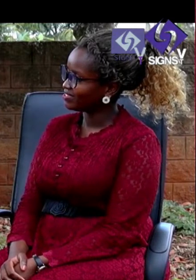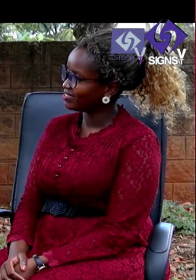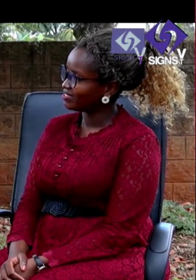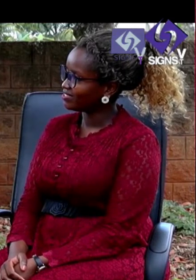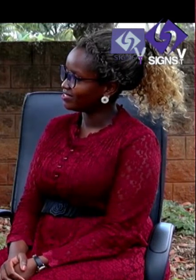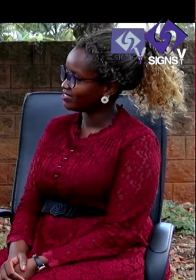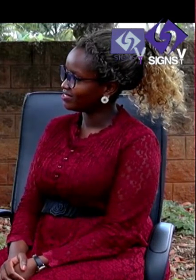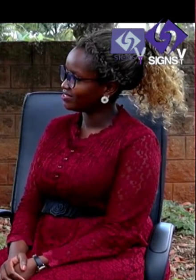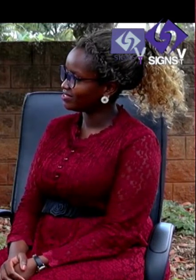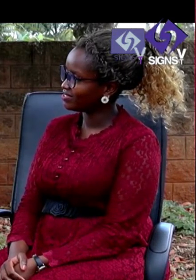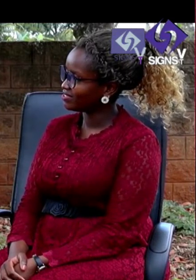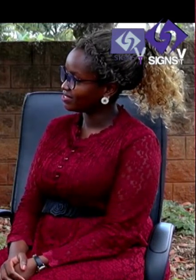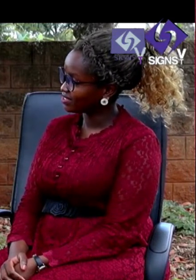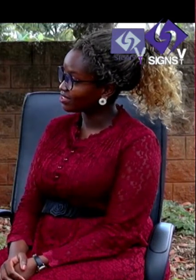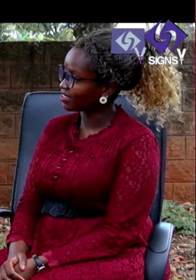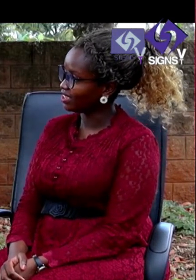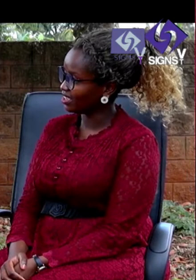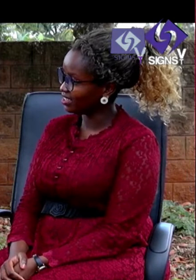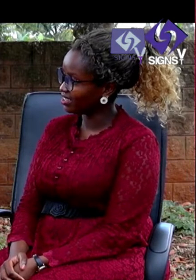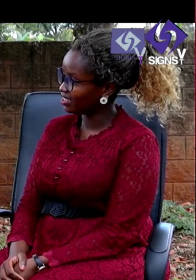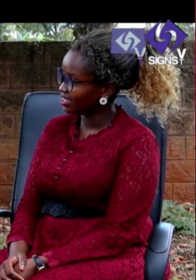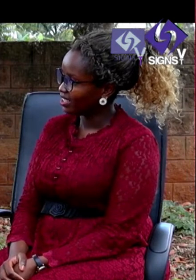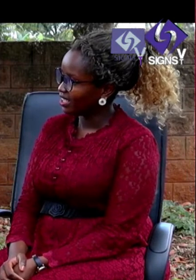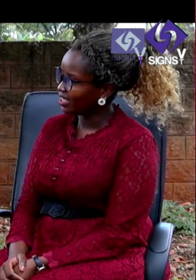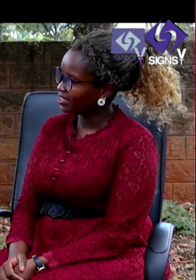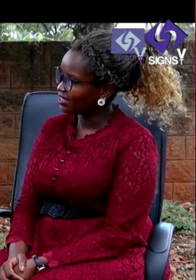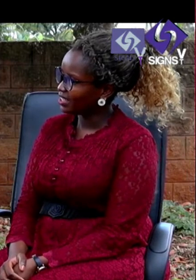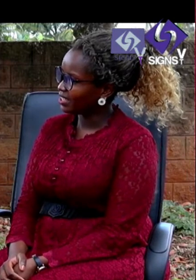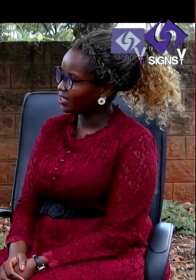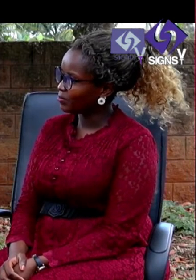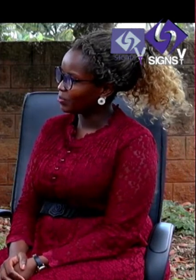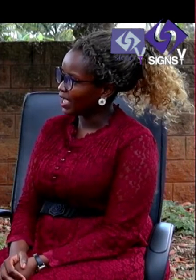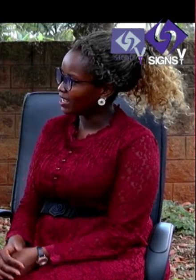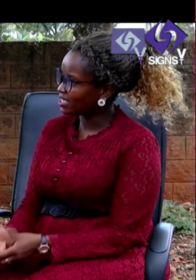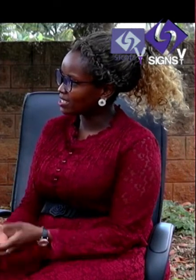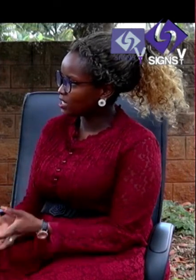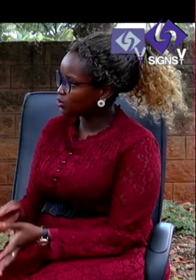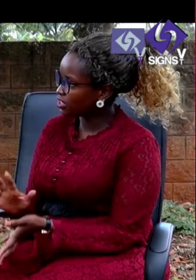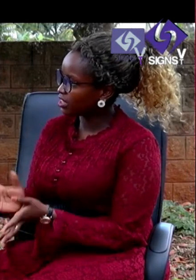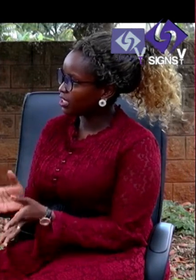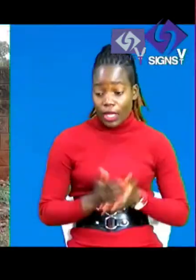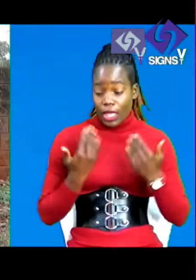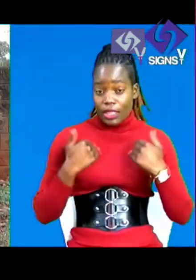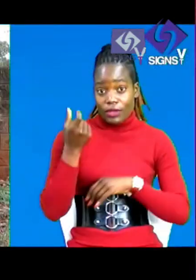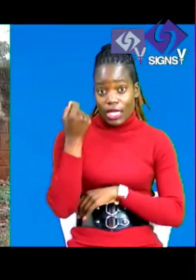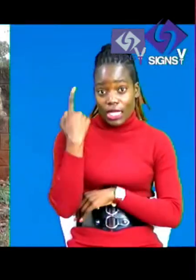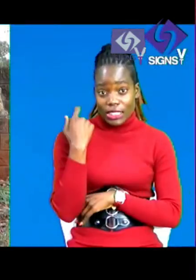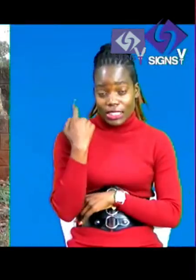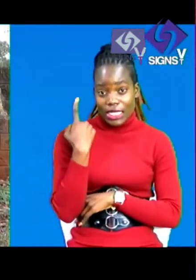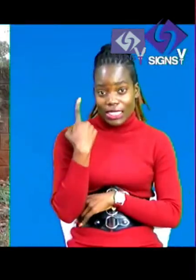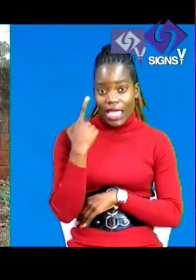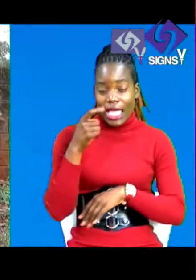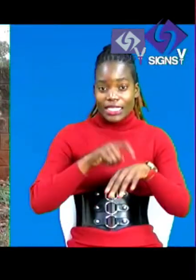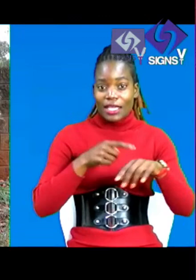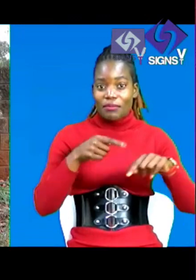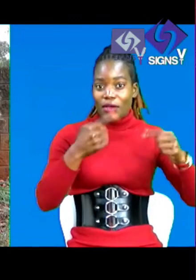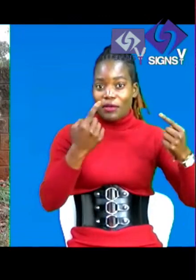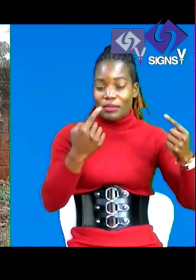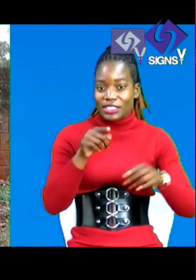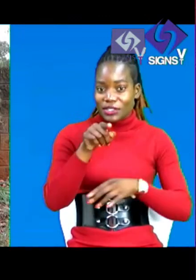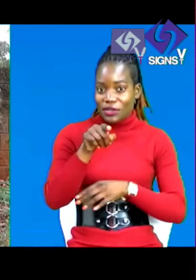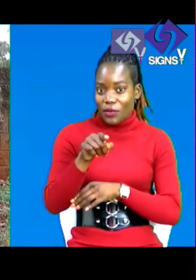become modelers in future. Okay. And I understand during the competition you were